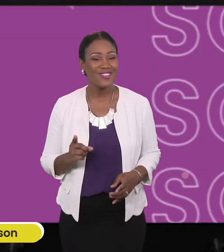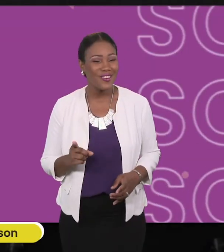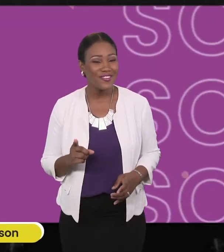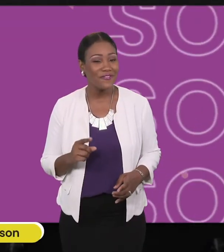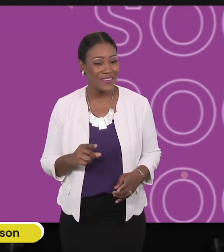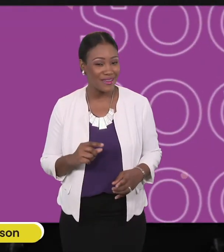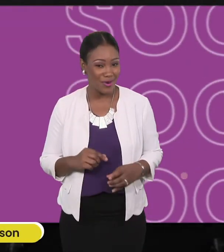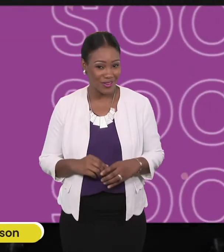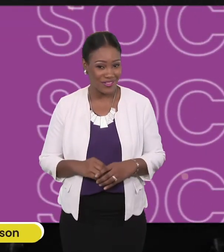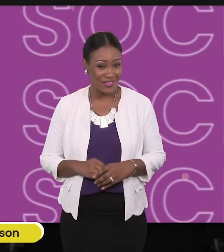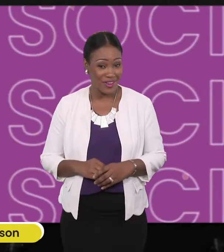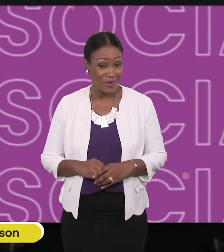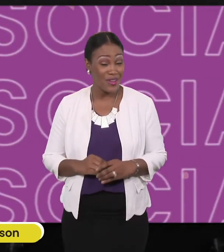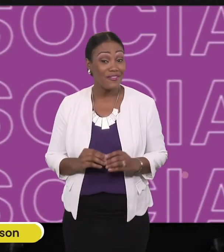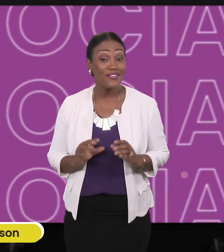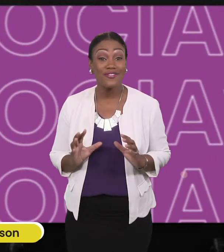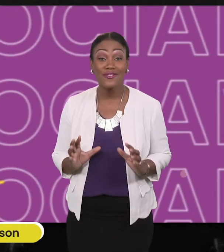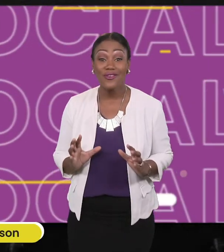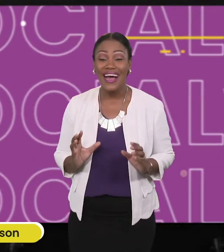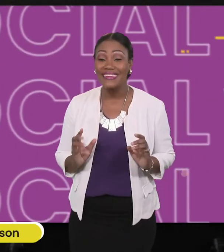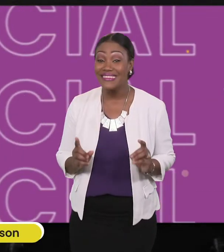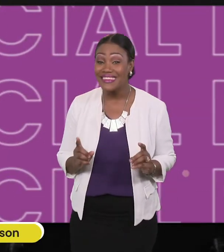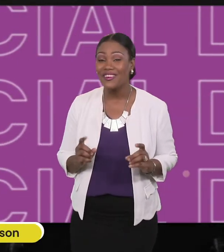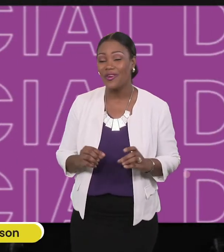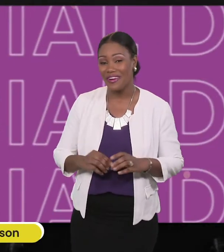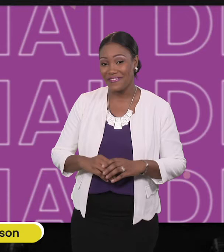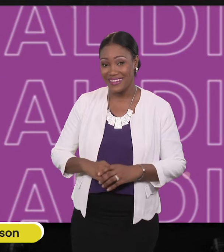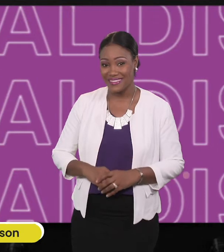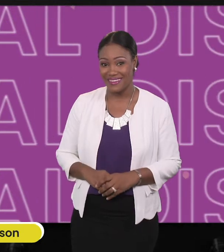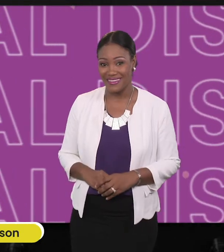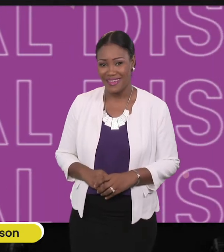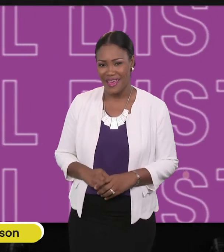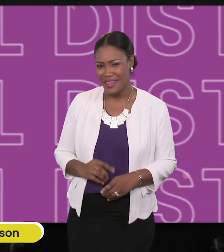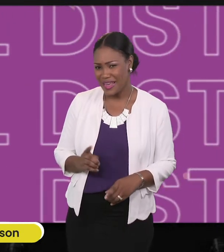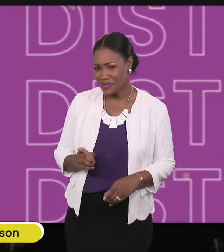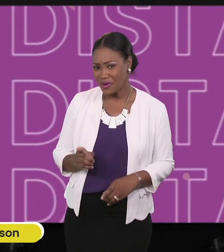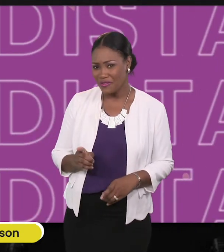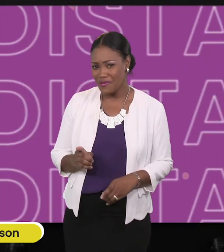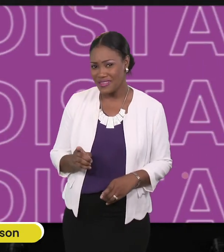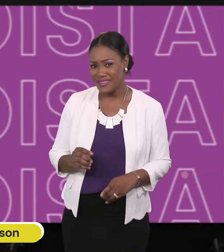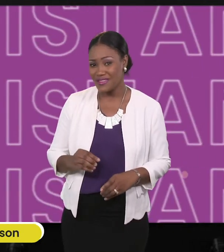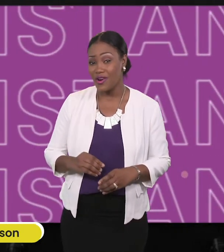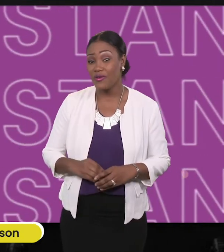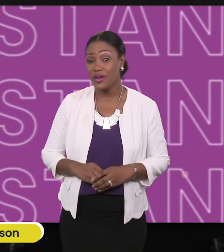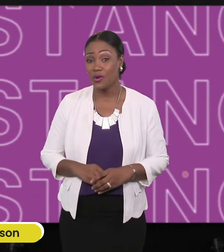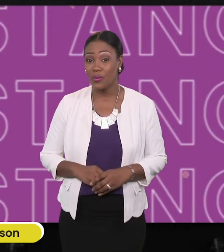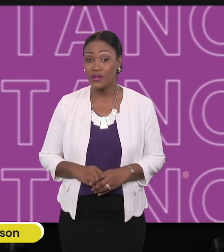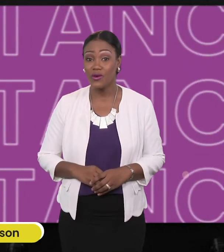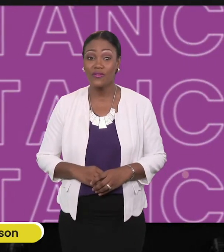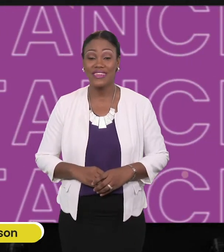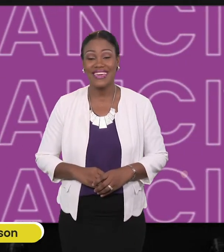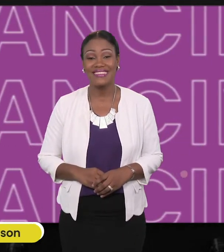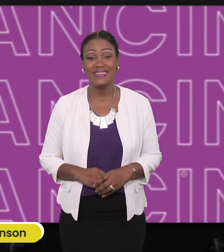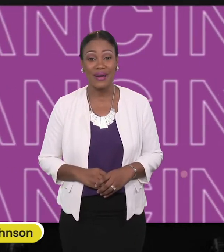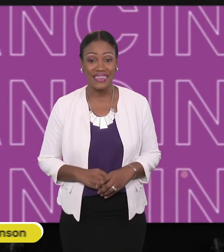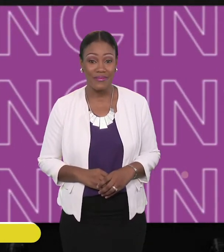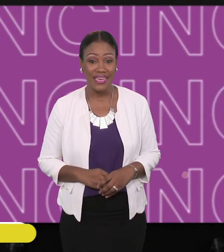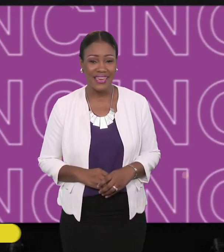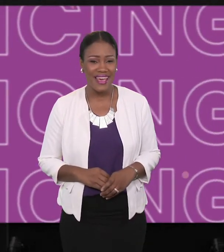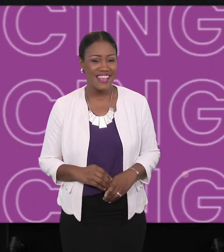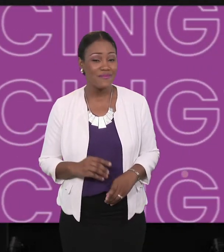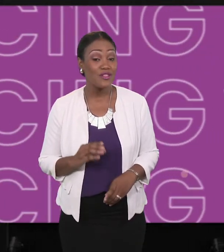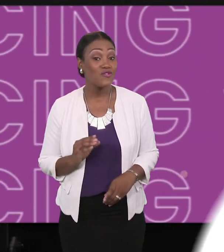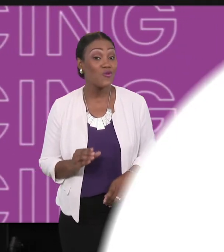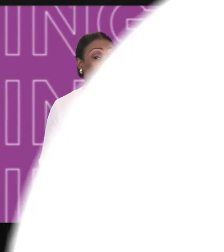Jamaicans are a touchy-feely bunch. We love to show and share our affection. That's one of the reasons the current global COVID-19